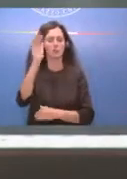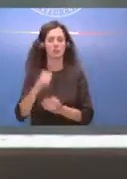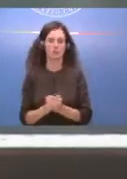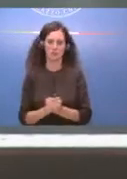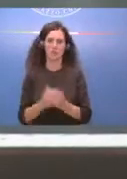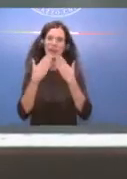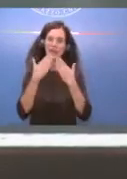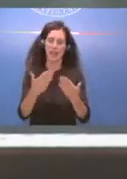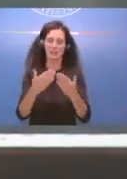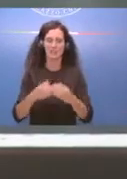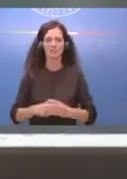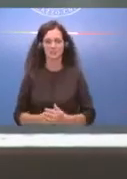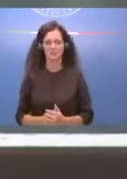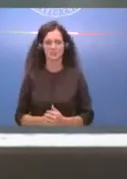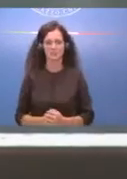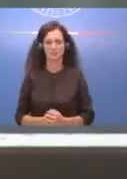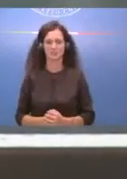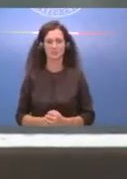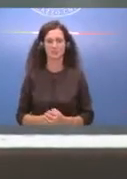marchio